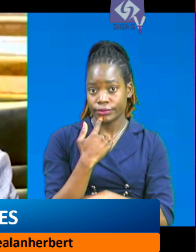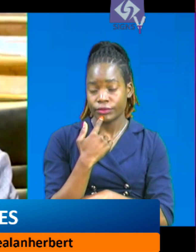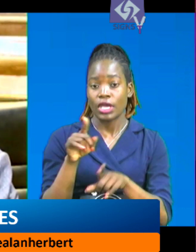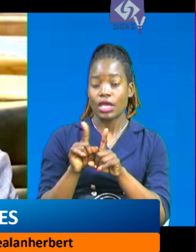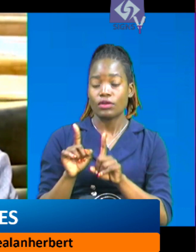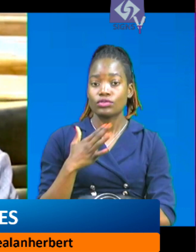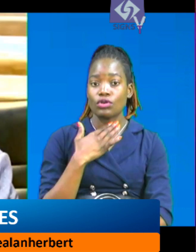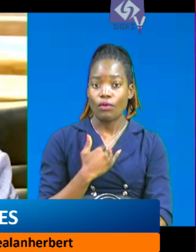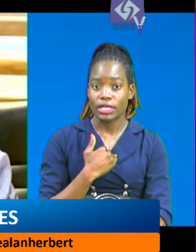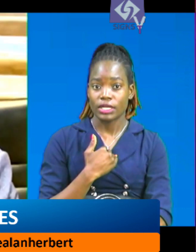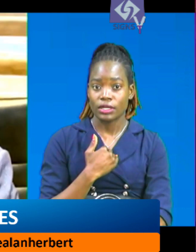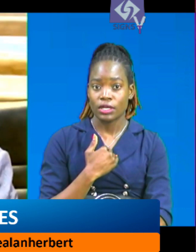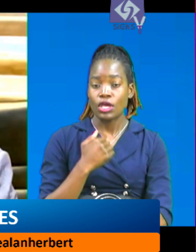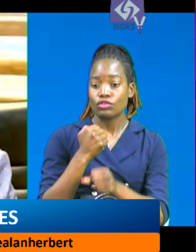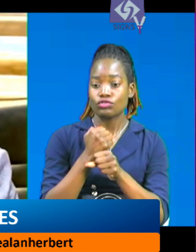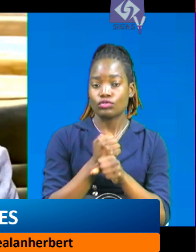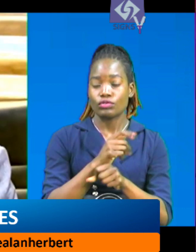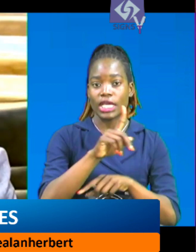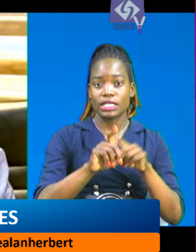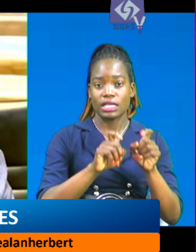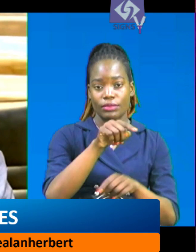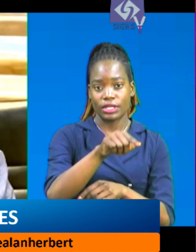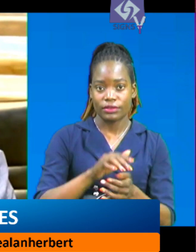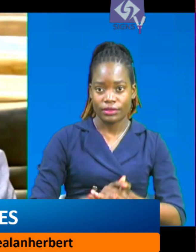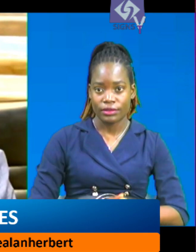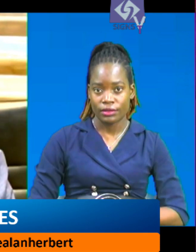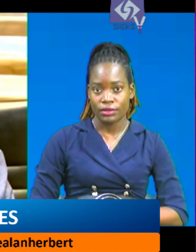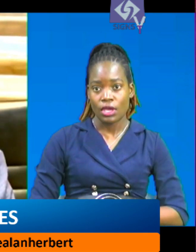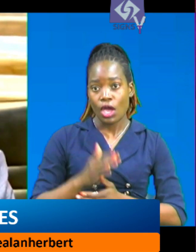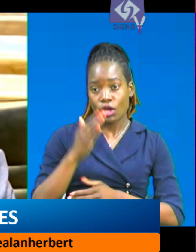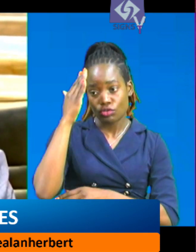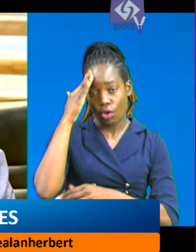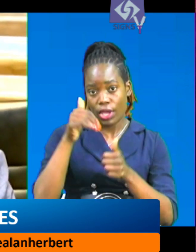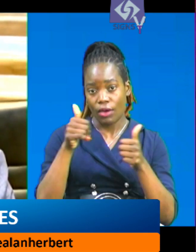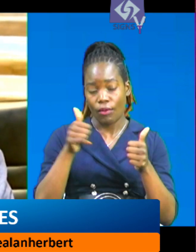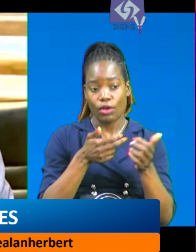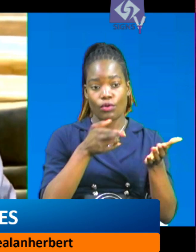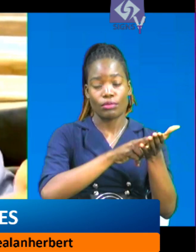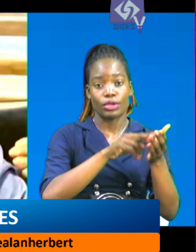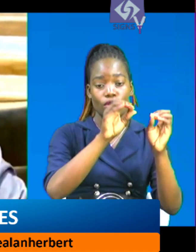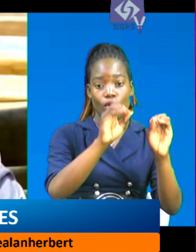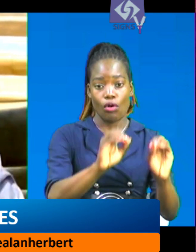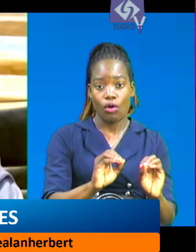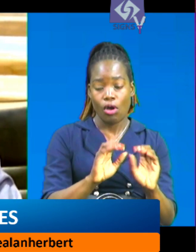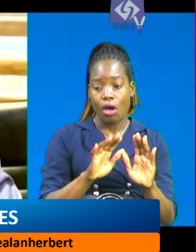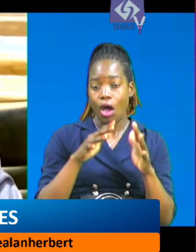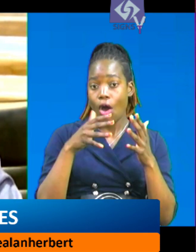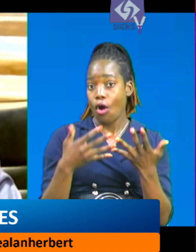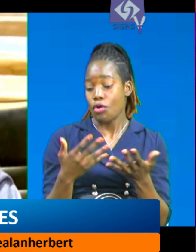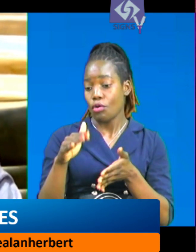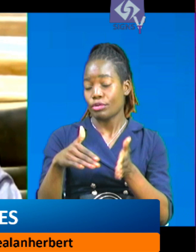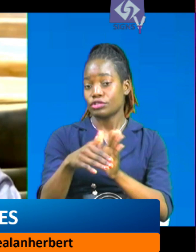have wanted to sit for this examination, knowing that there will be no repetition or there is